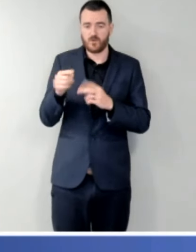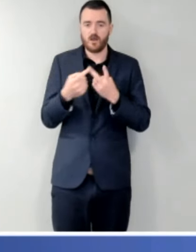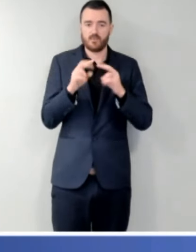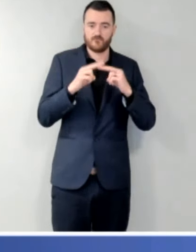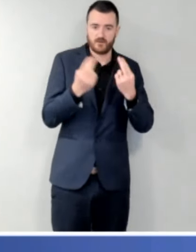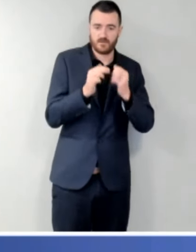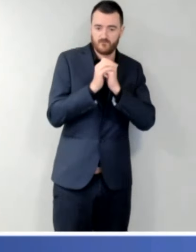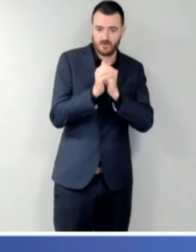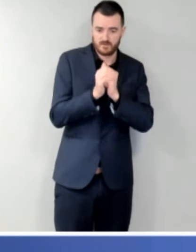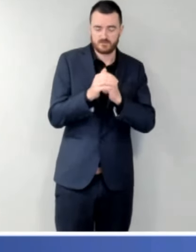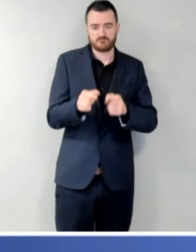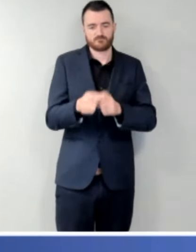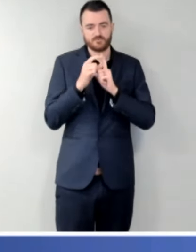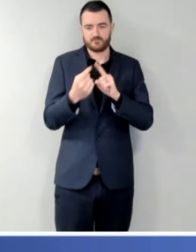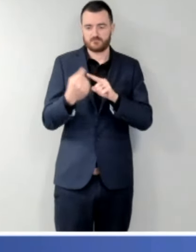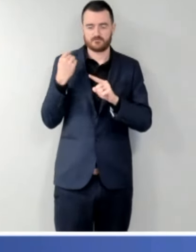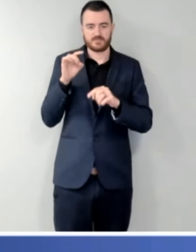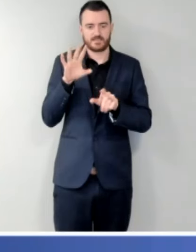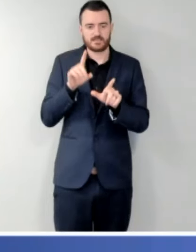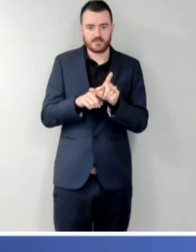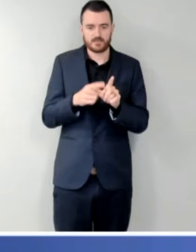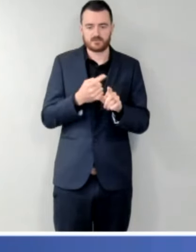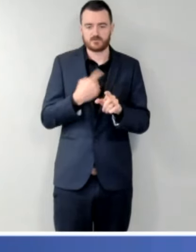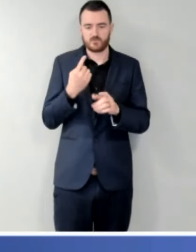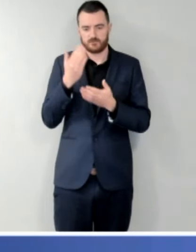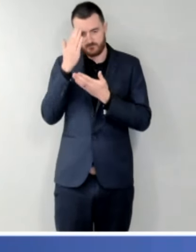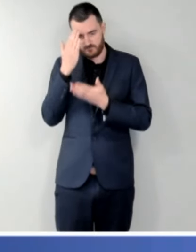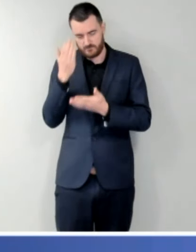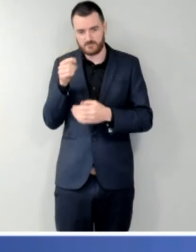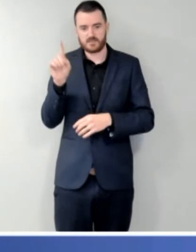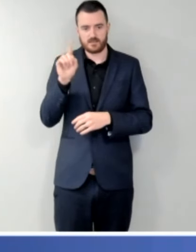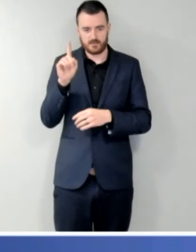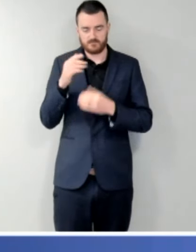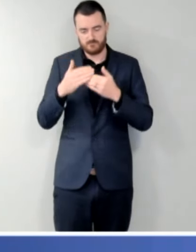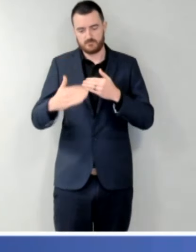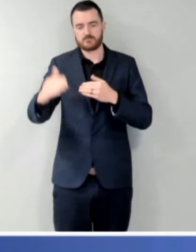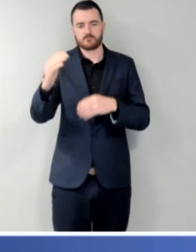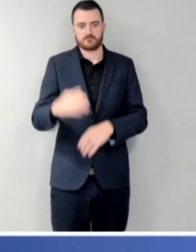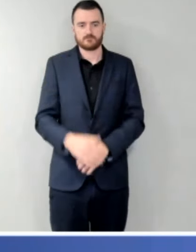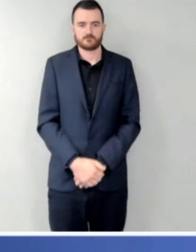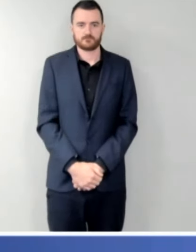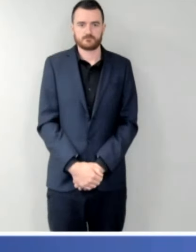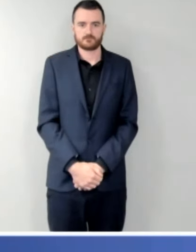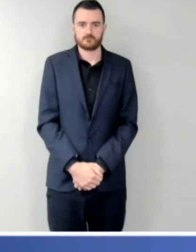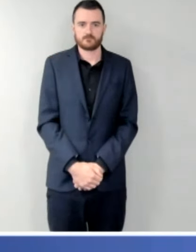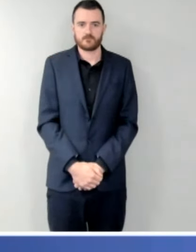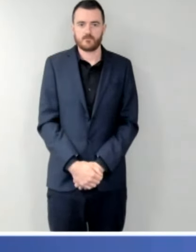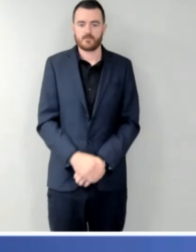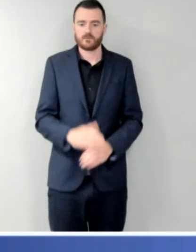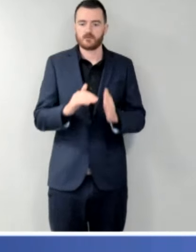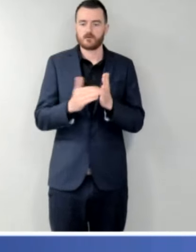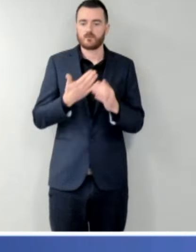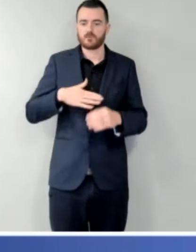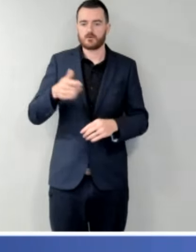the victims. Our thoughts are with you today, as always. I now wish to invite AFP